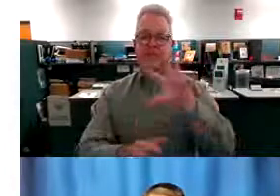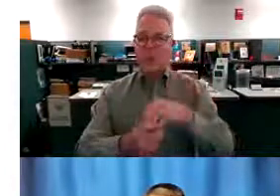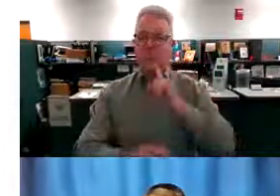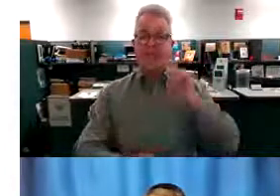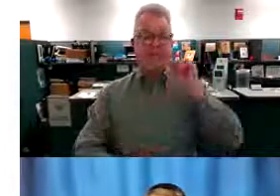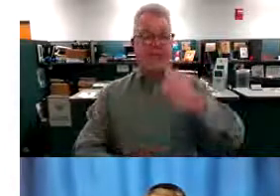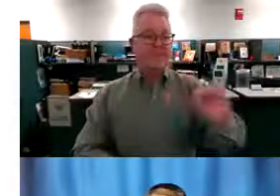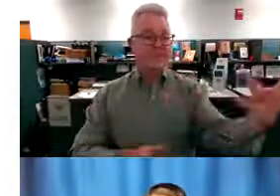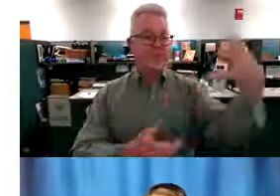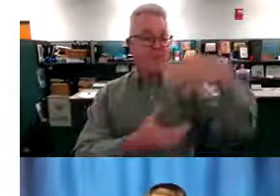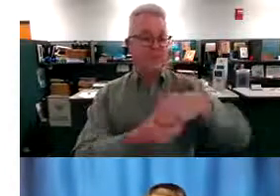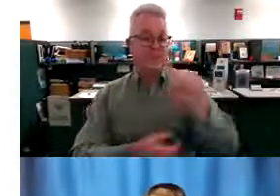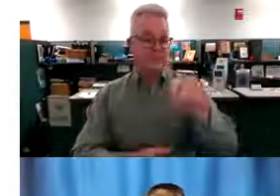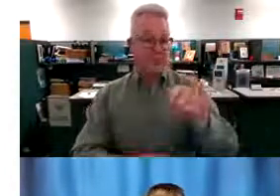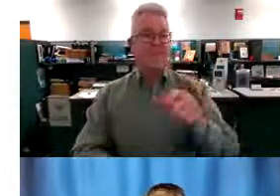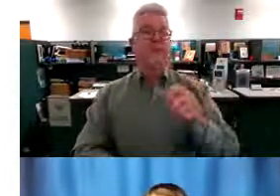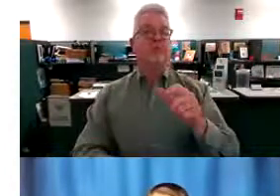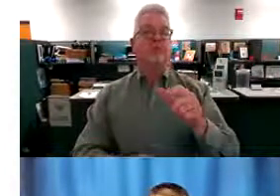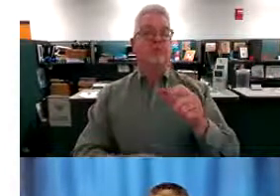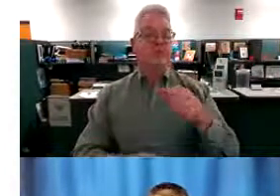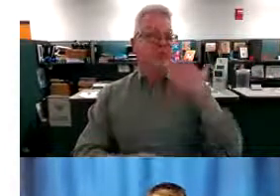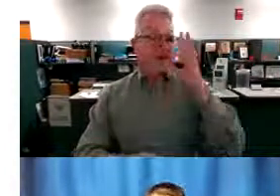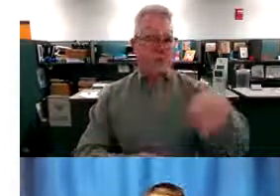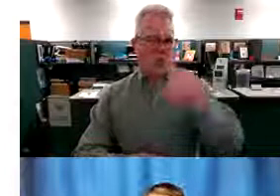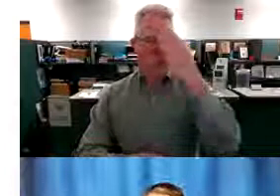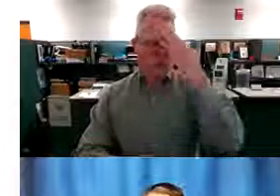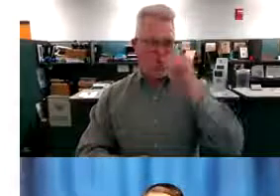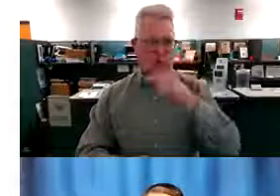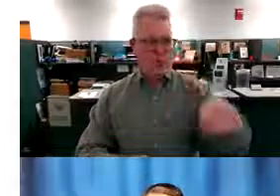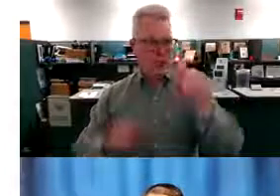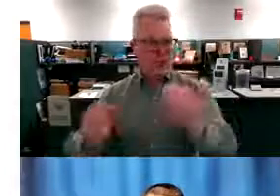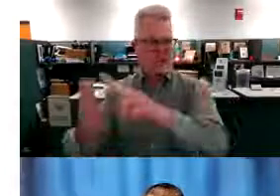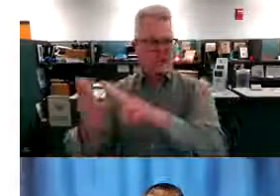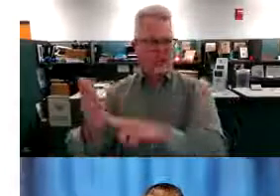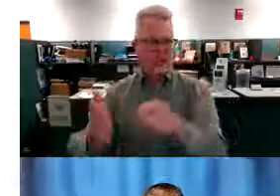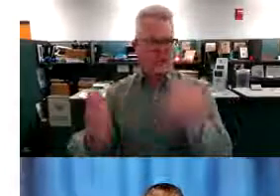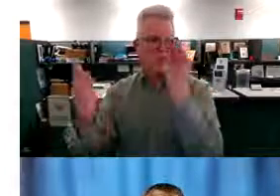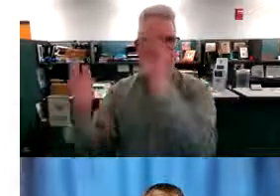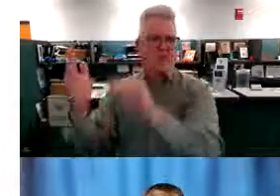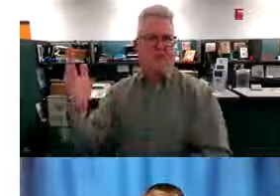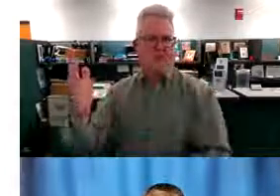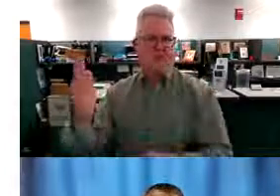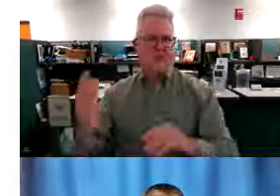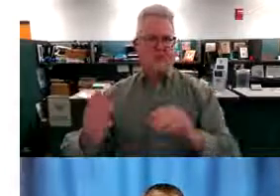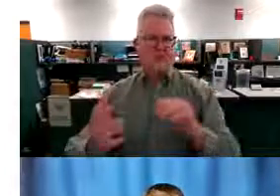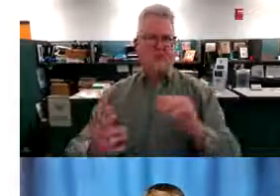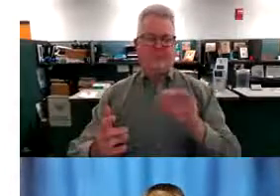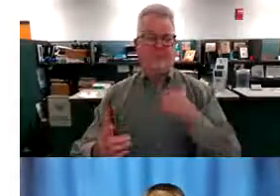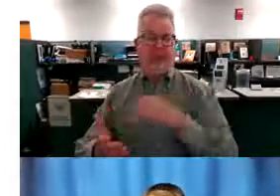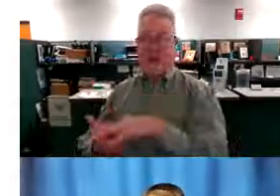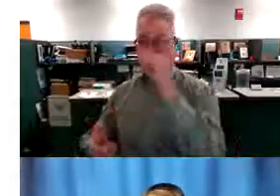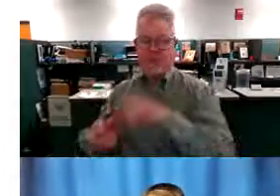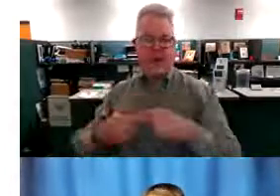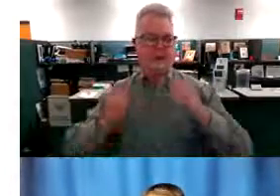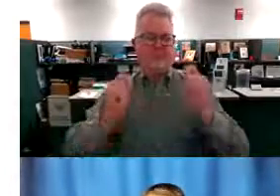with disabilities all throughout Rhode Island, including deaf and hard of hearing. I don't know if you're aware of this or if you've registered yourself